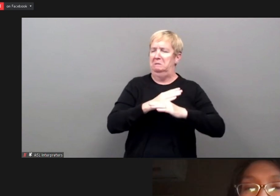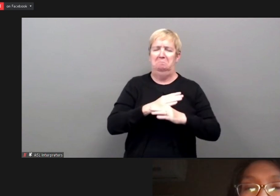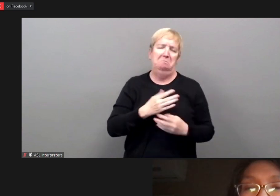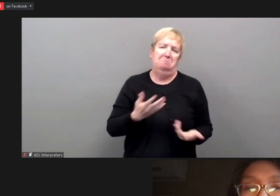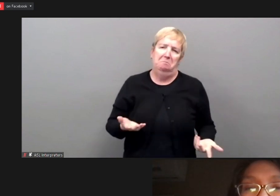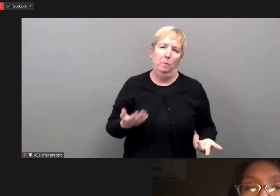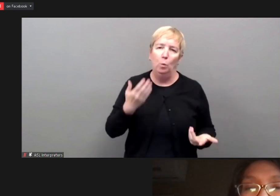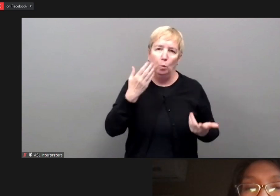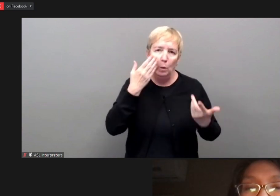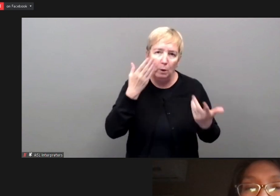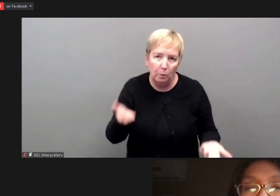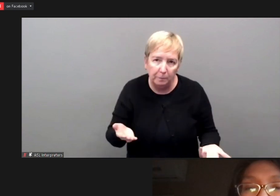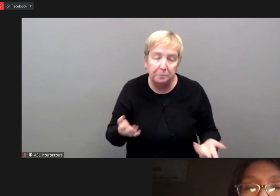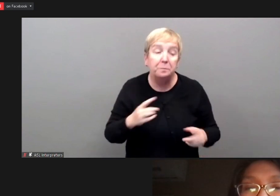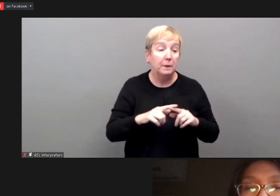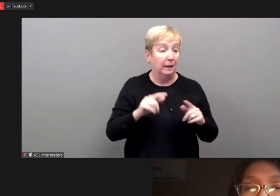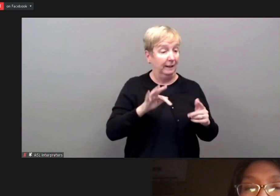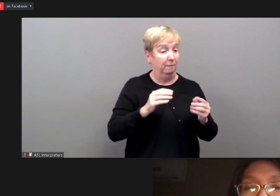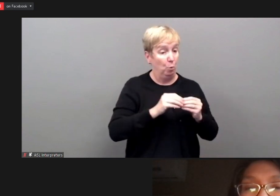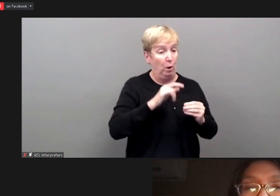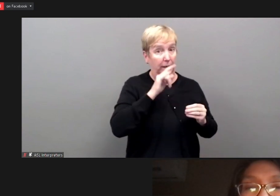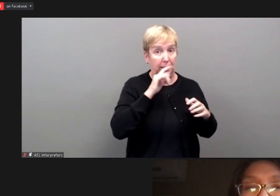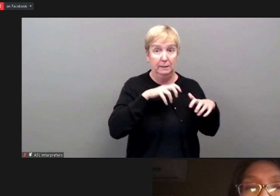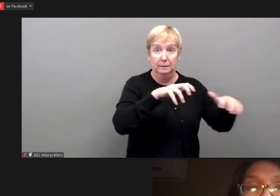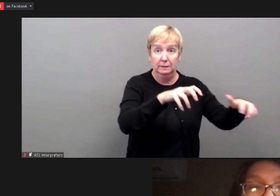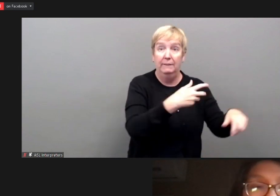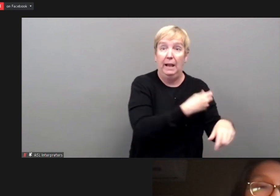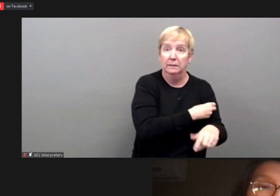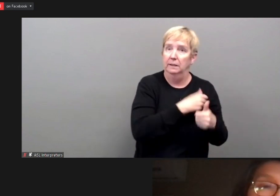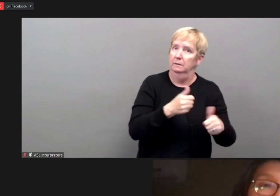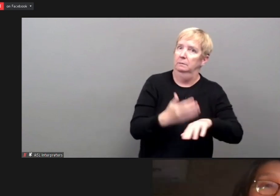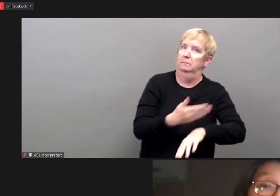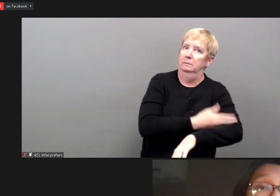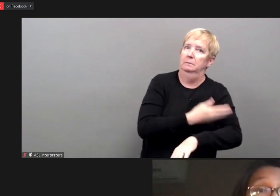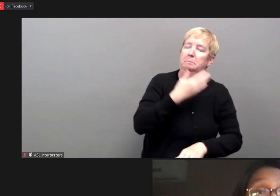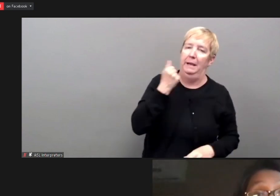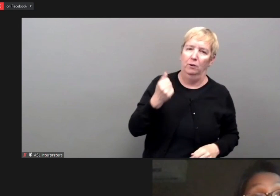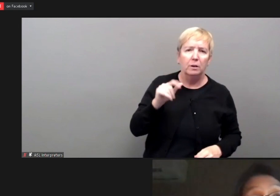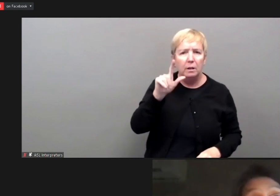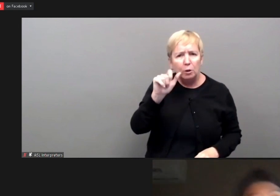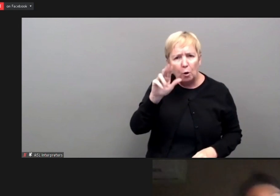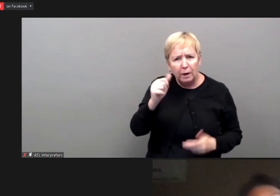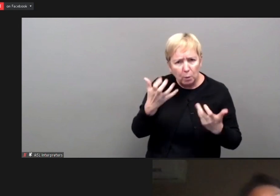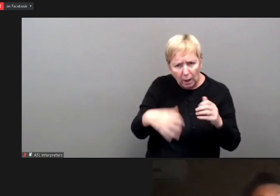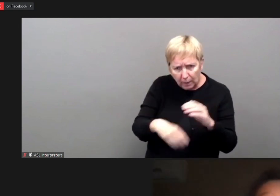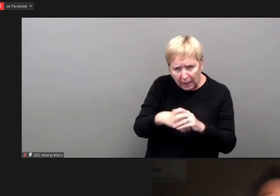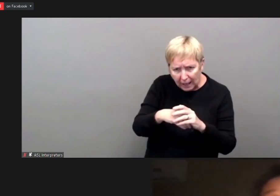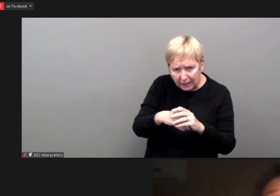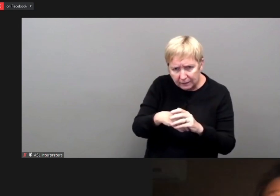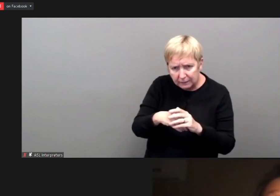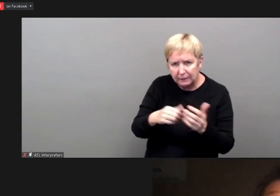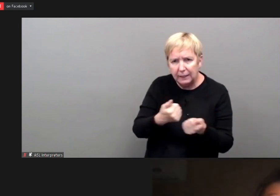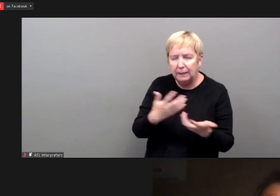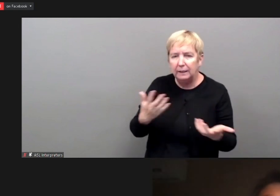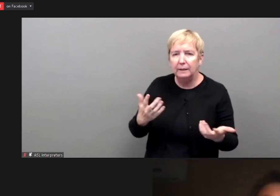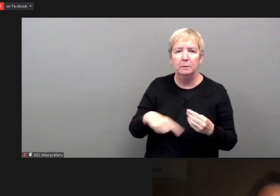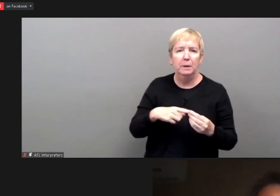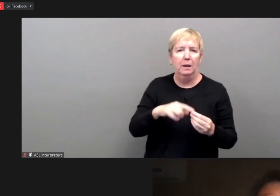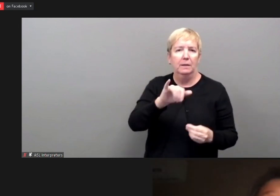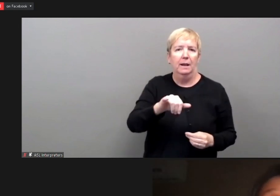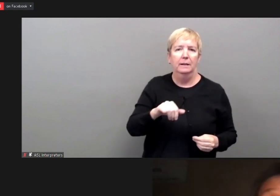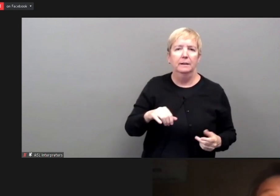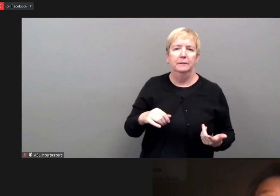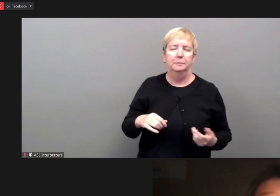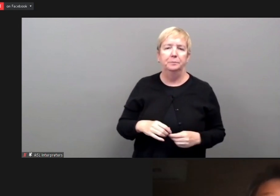kids we get vaccinated in schools, the better. Laura, do you want to add anything to that with the upcoming possibility of vaccine